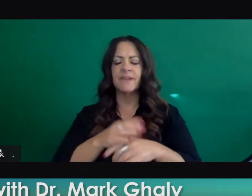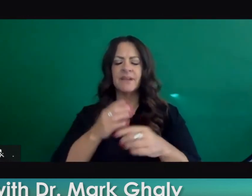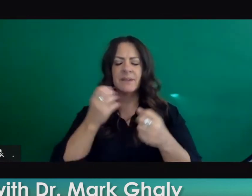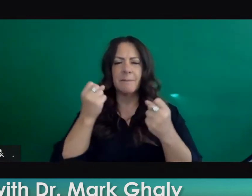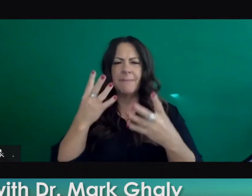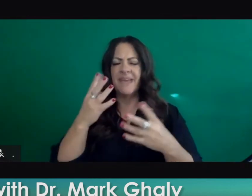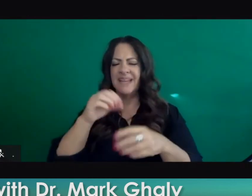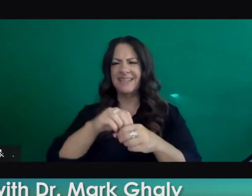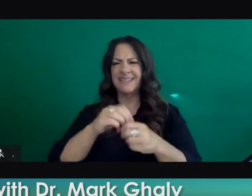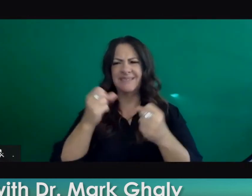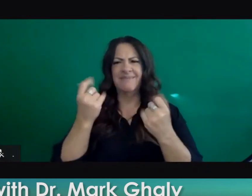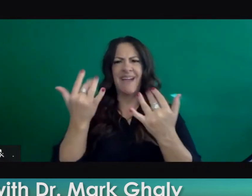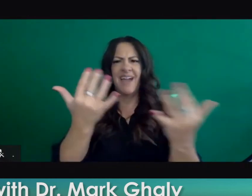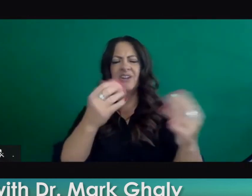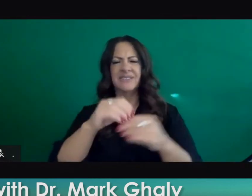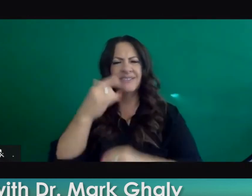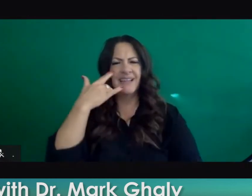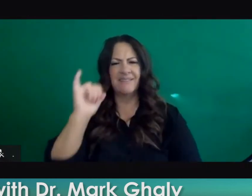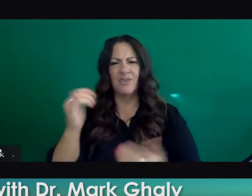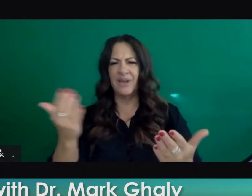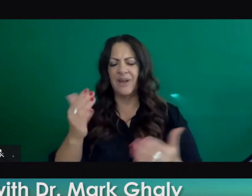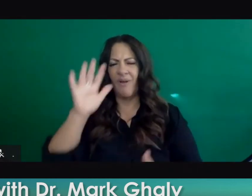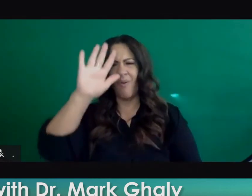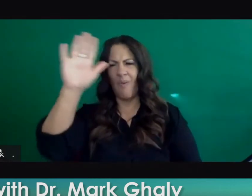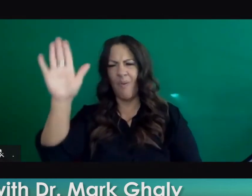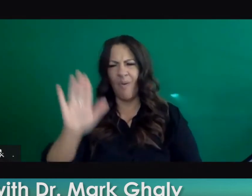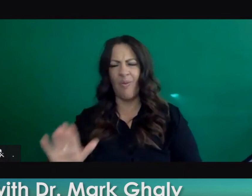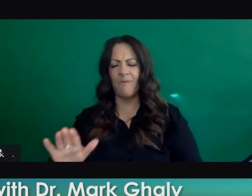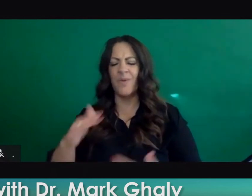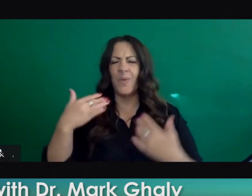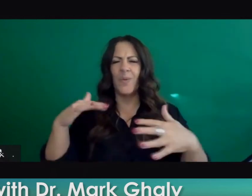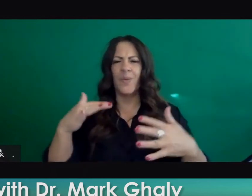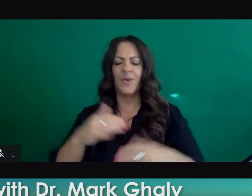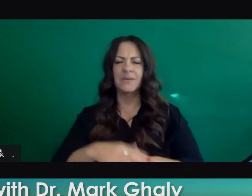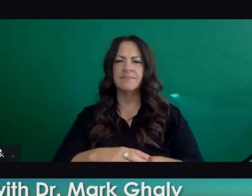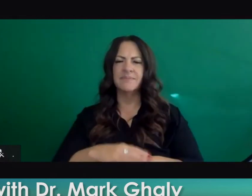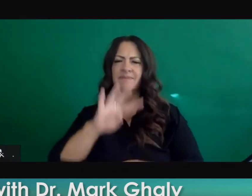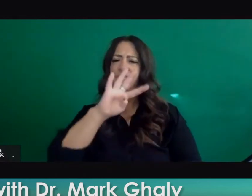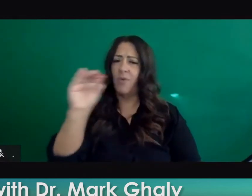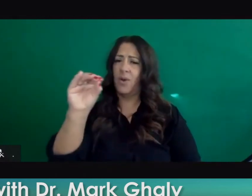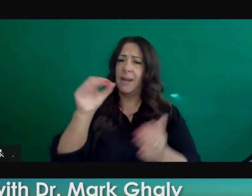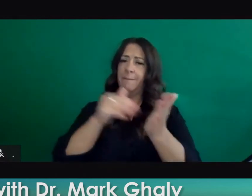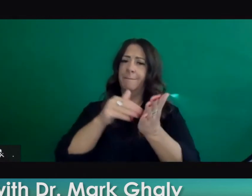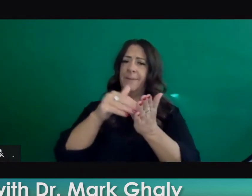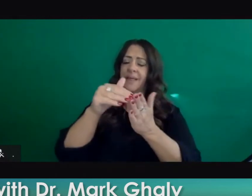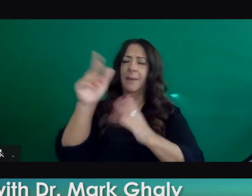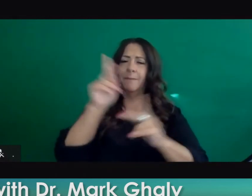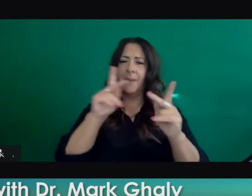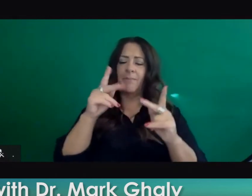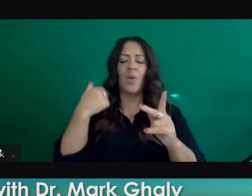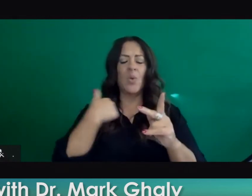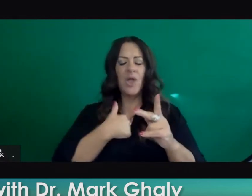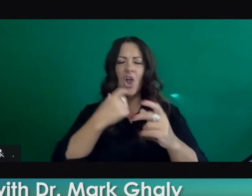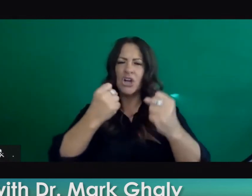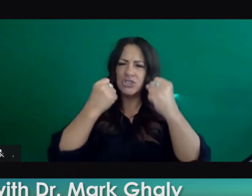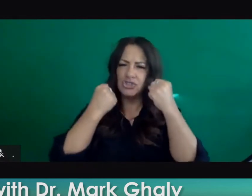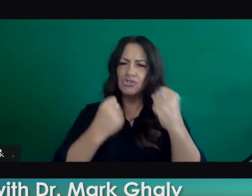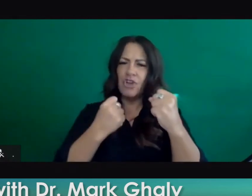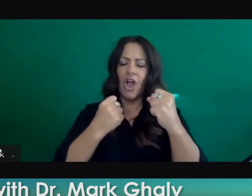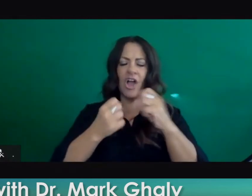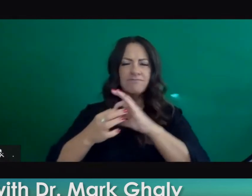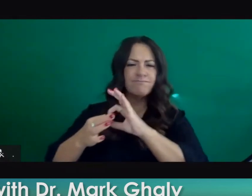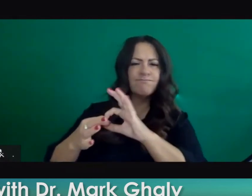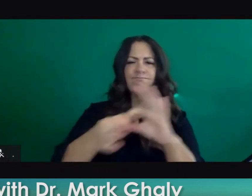We know that these are hard times, but as we have before, 40 million Californians strong, we will get through this. We will